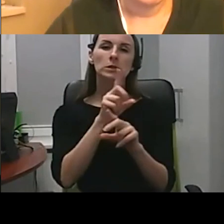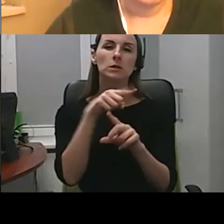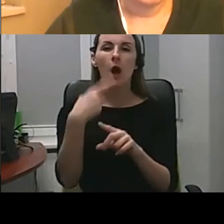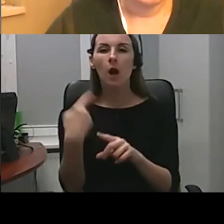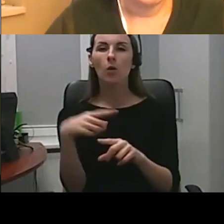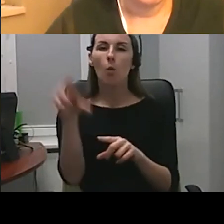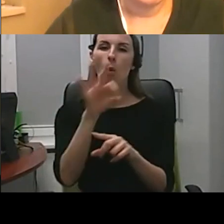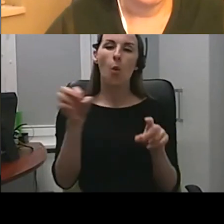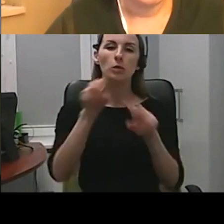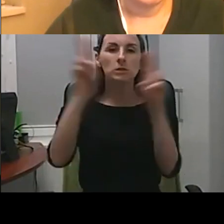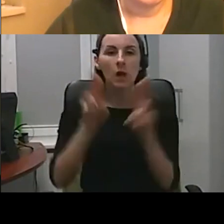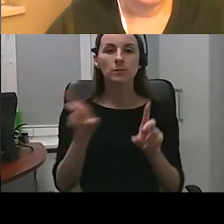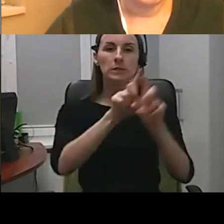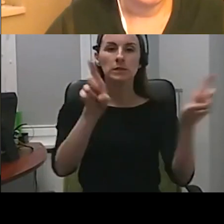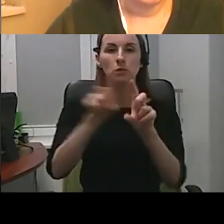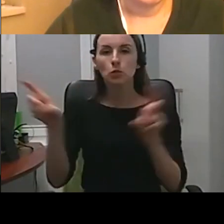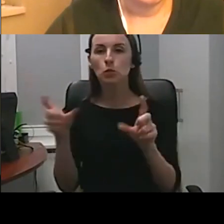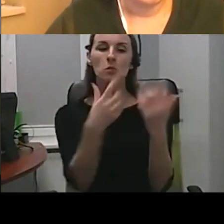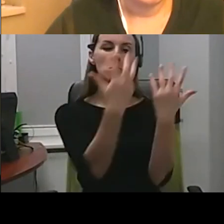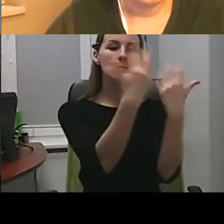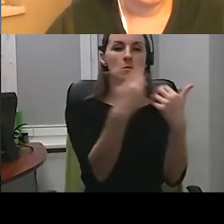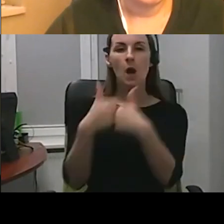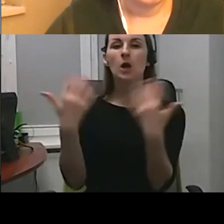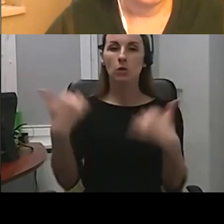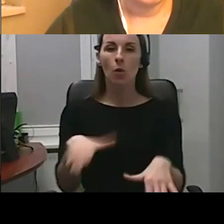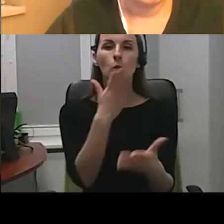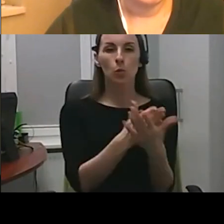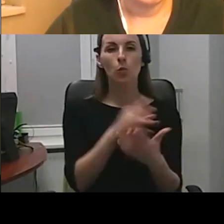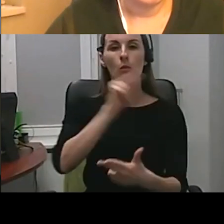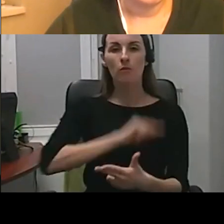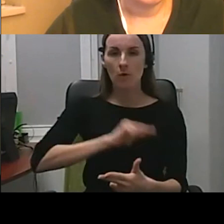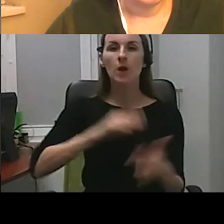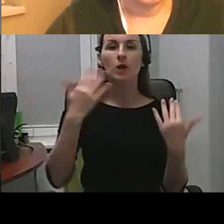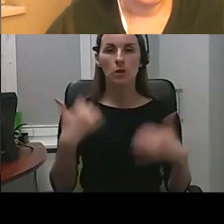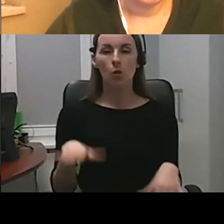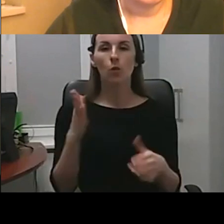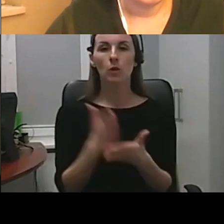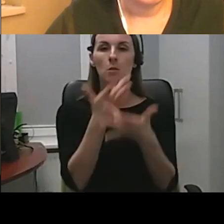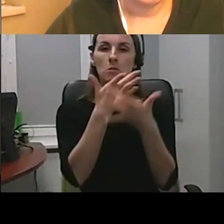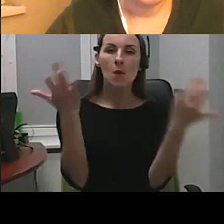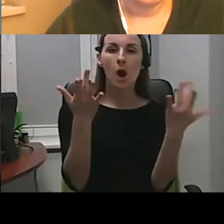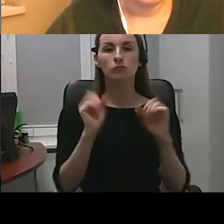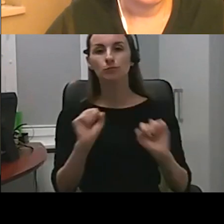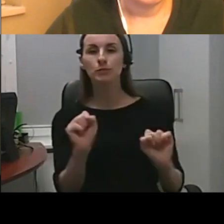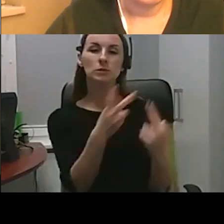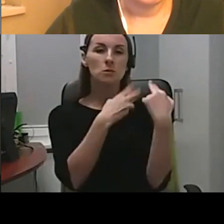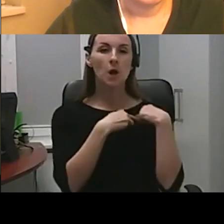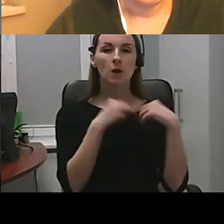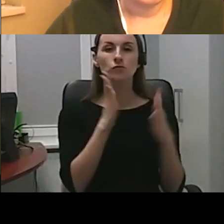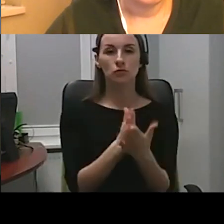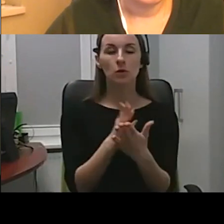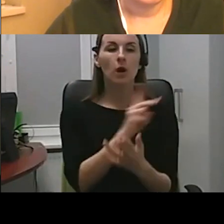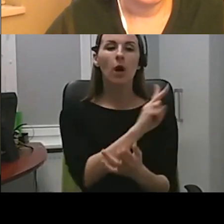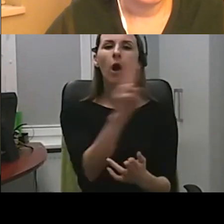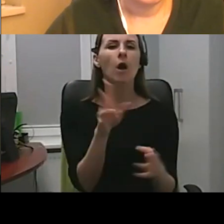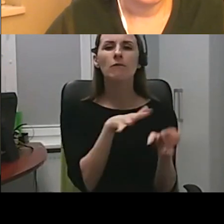launched. And I think it shows the commitment to what is happening to democracy and human rights in